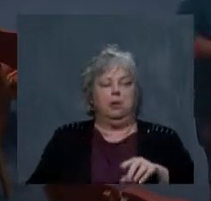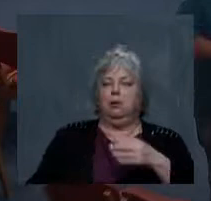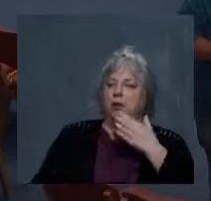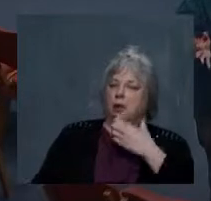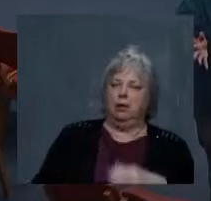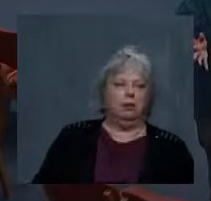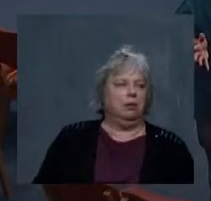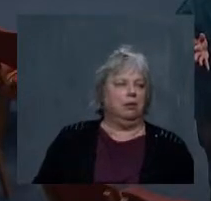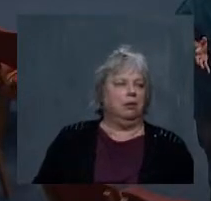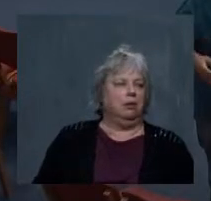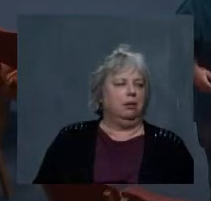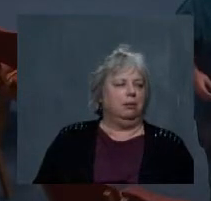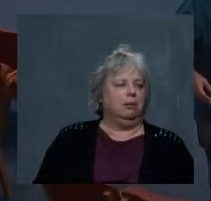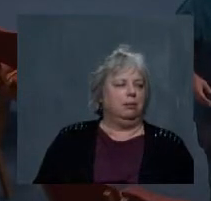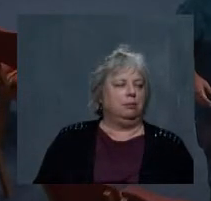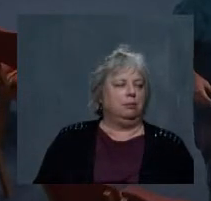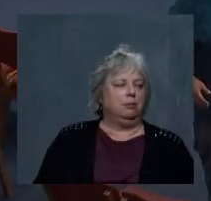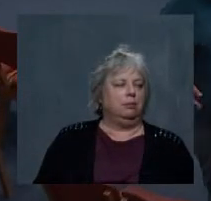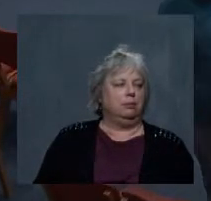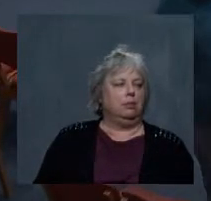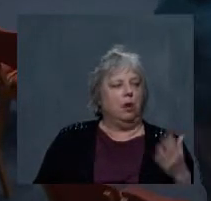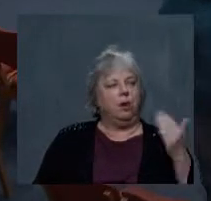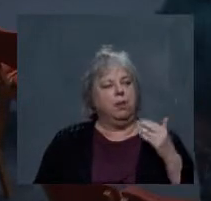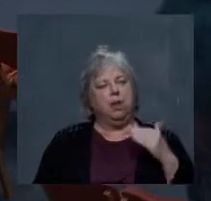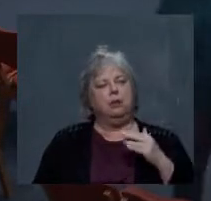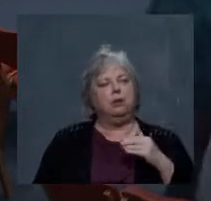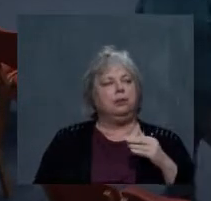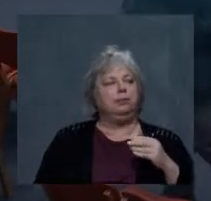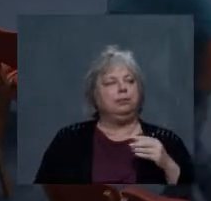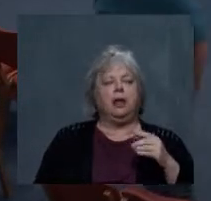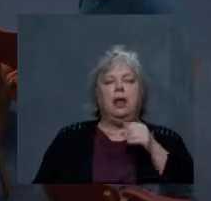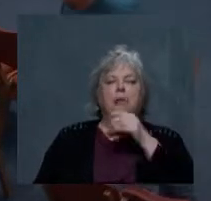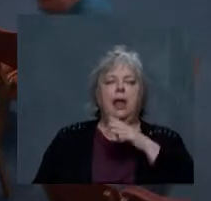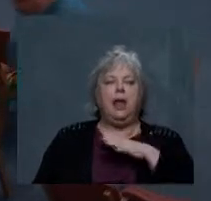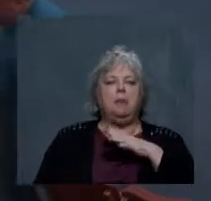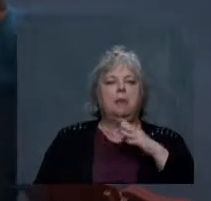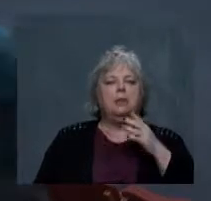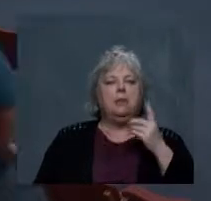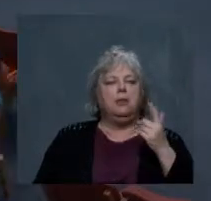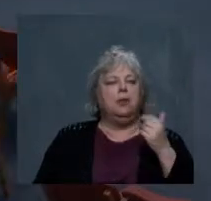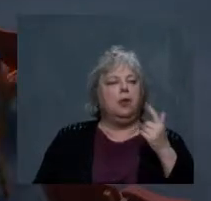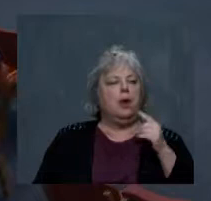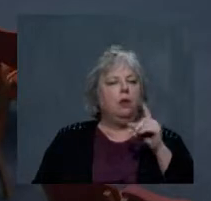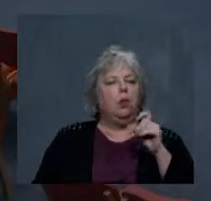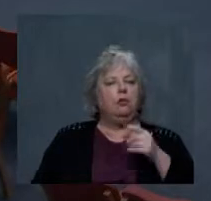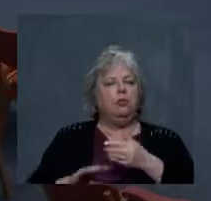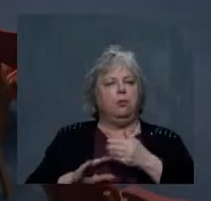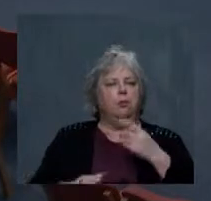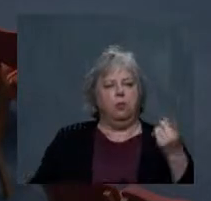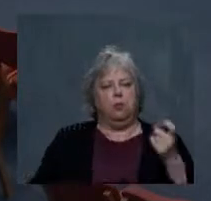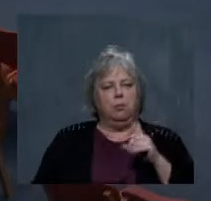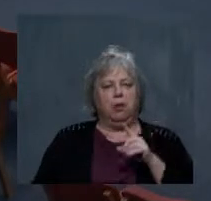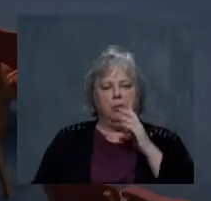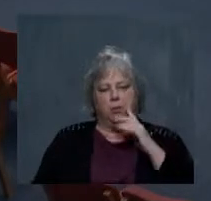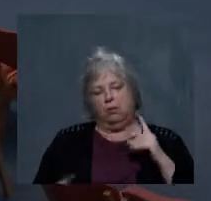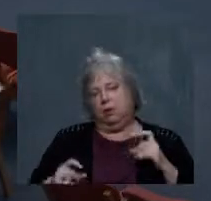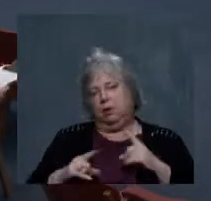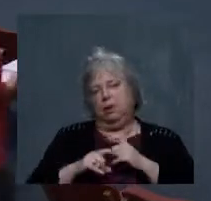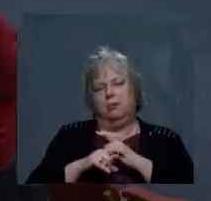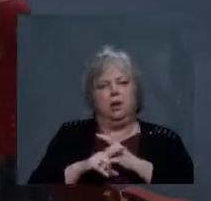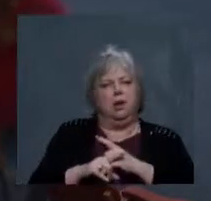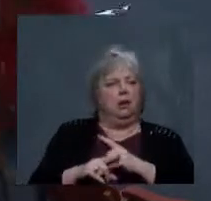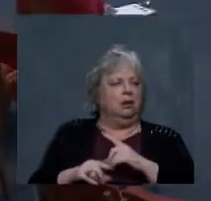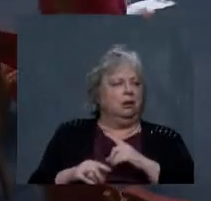you. No, ma'am, come by. Would you like to get up and approach the podium? If you had questions about that, I know it's very complex